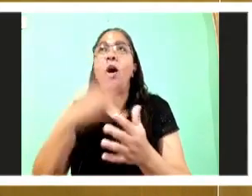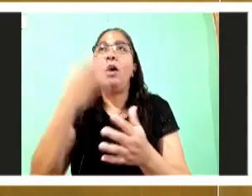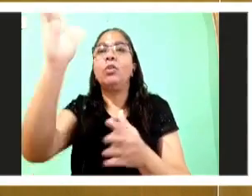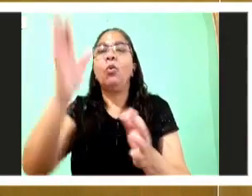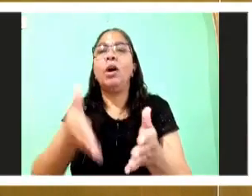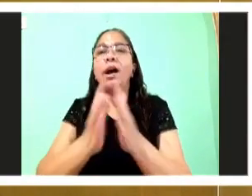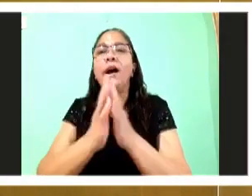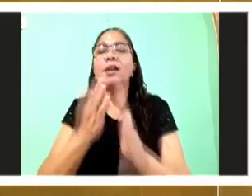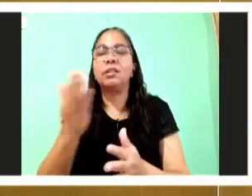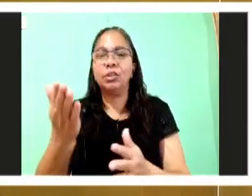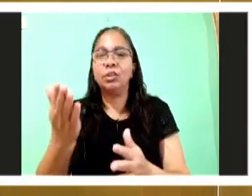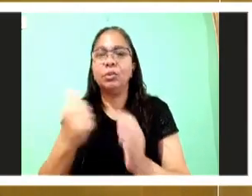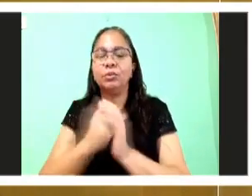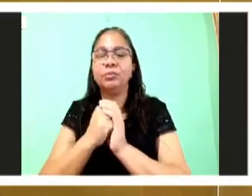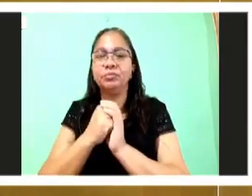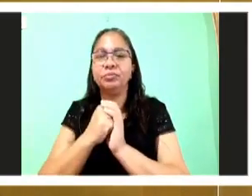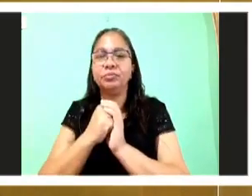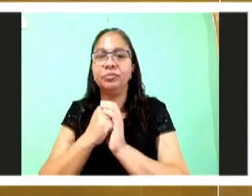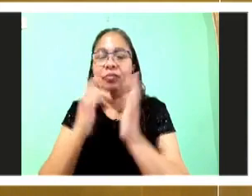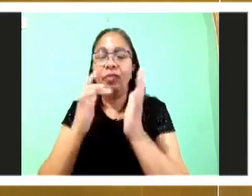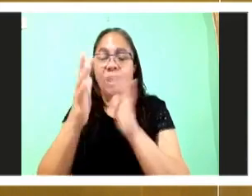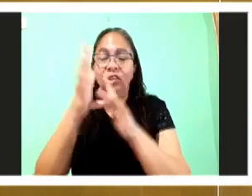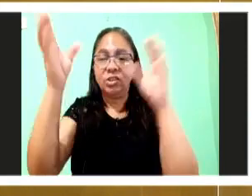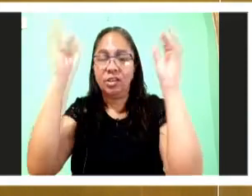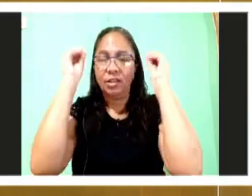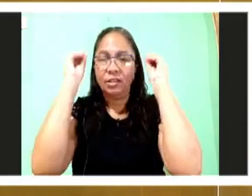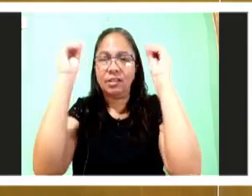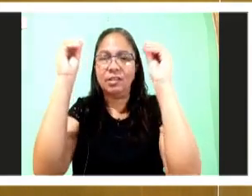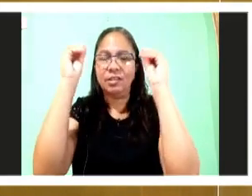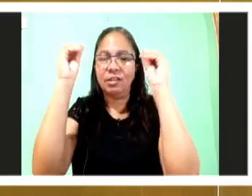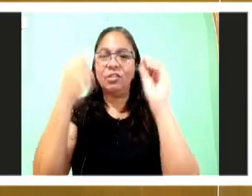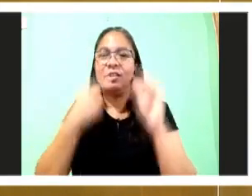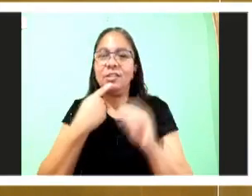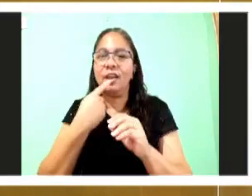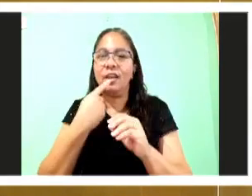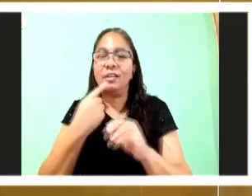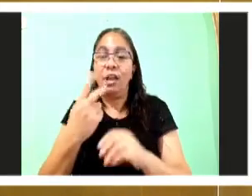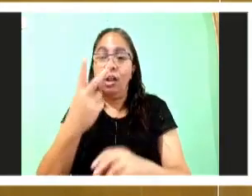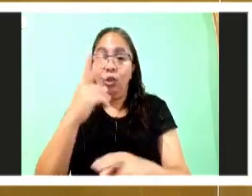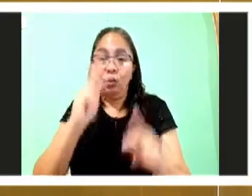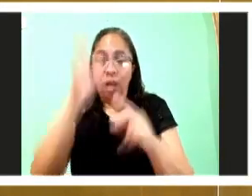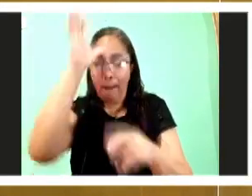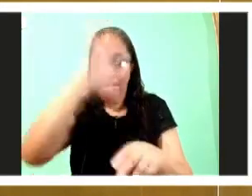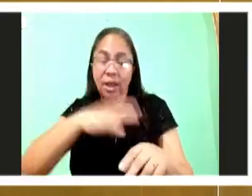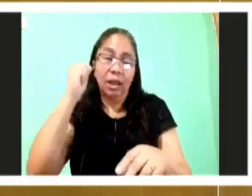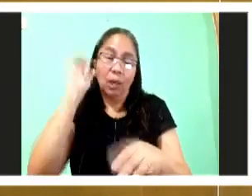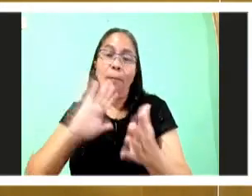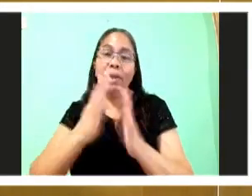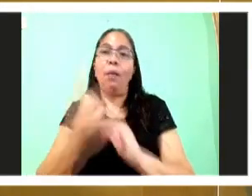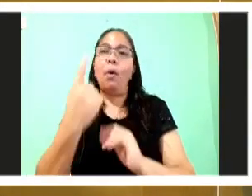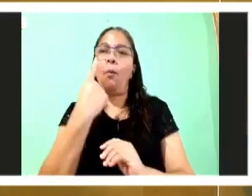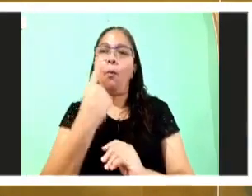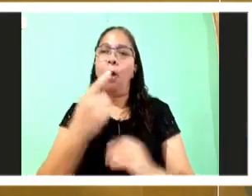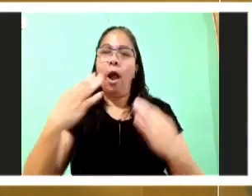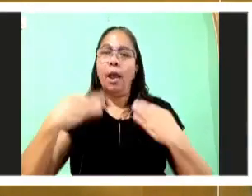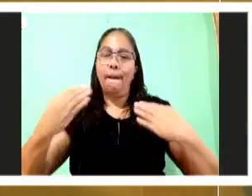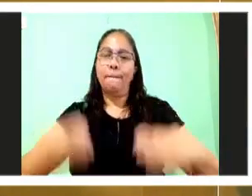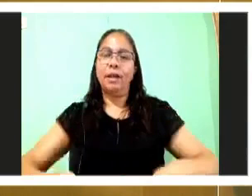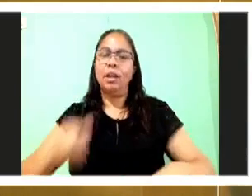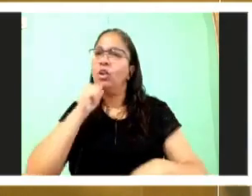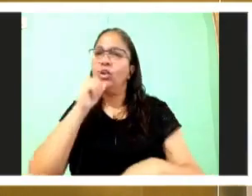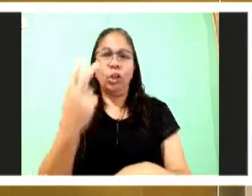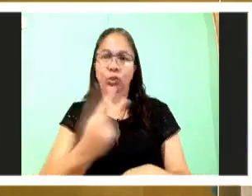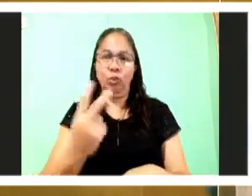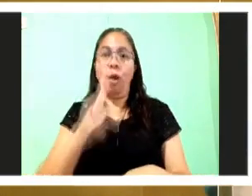When Jesus gives his teaching, he says, they're no longer two, but they become one body. And we see that